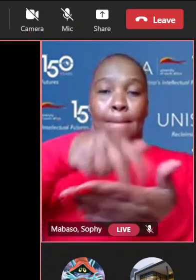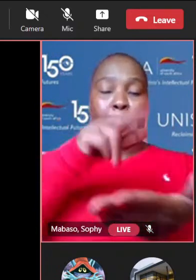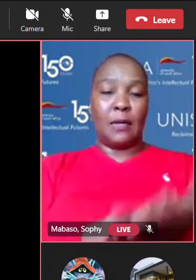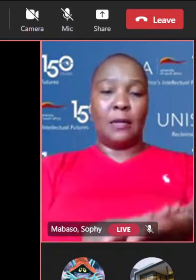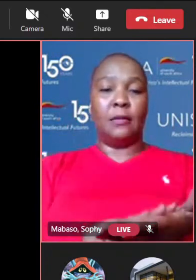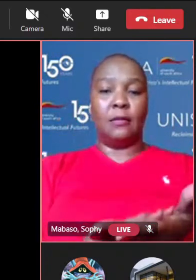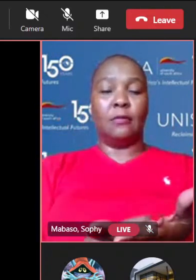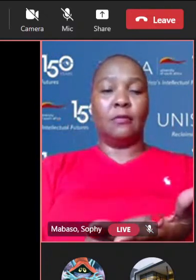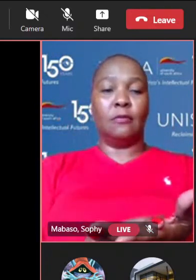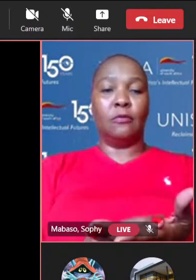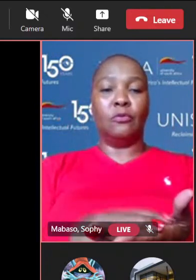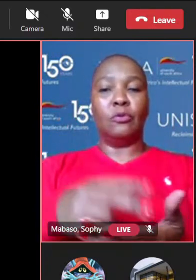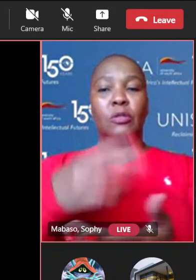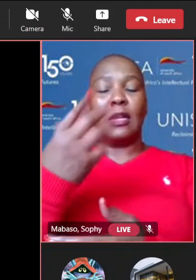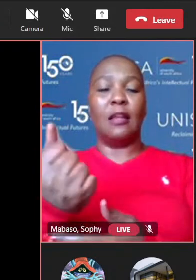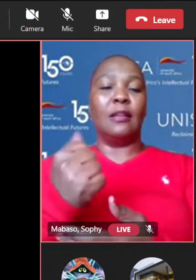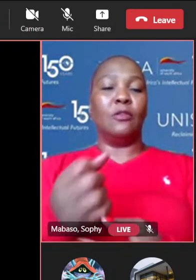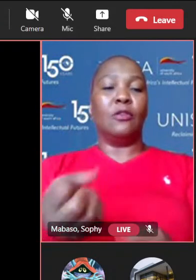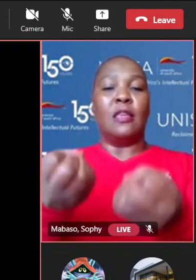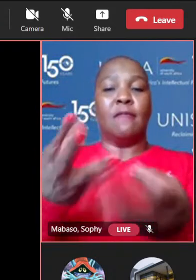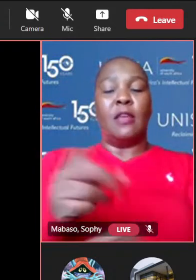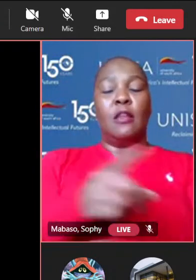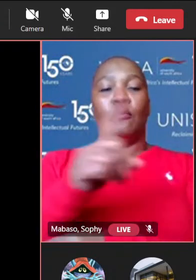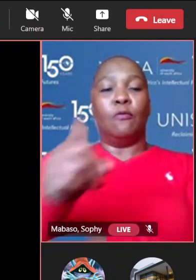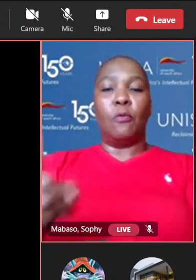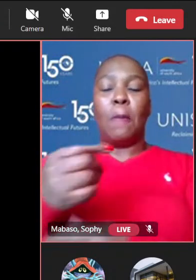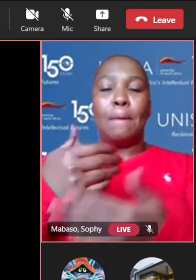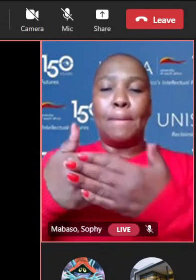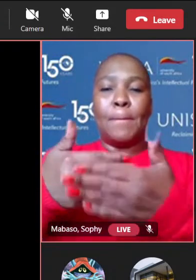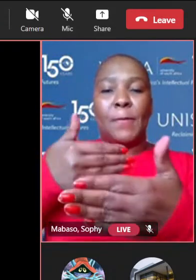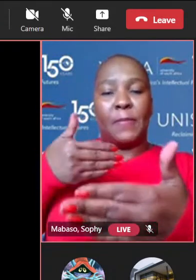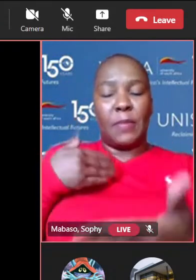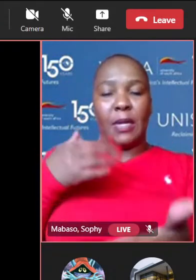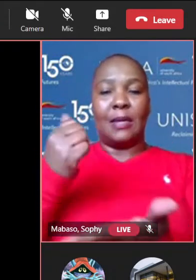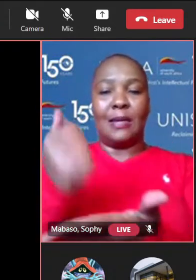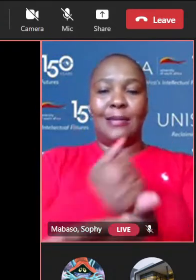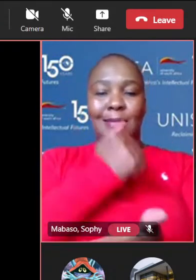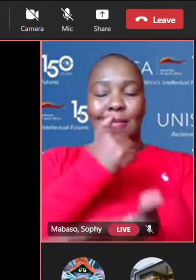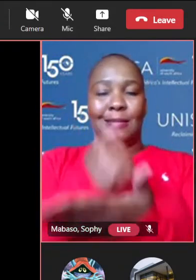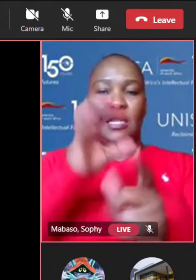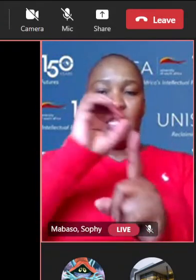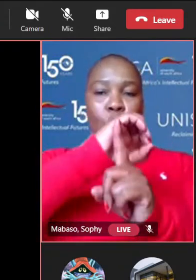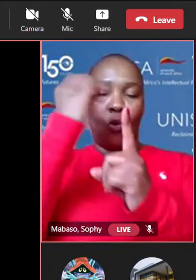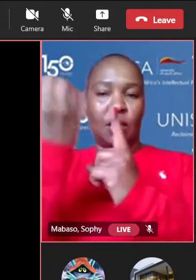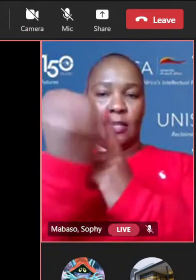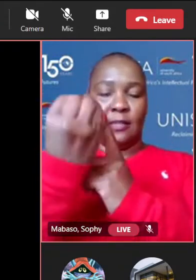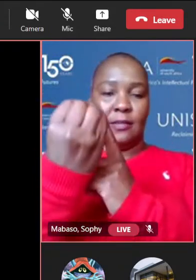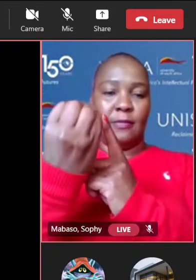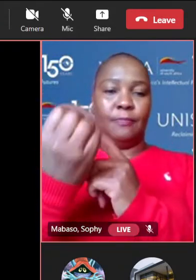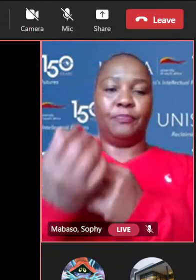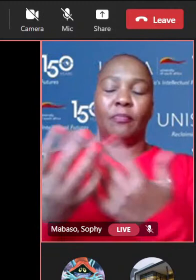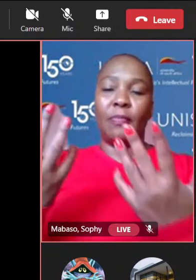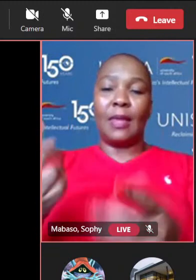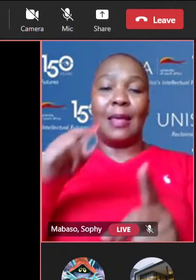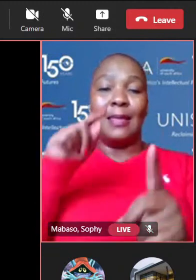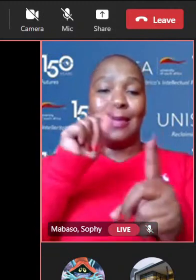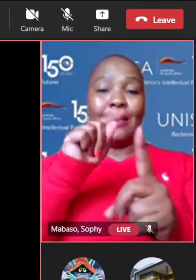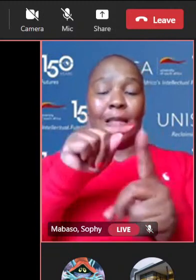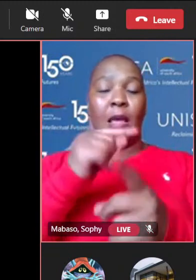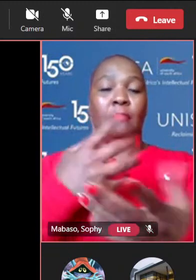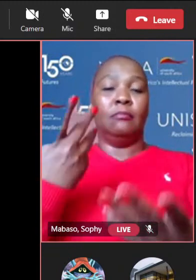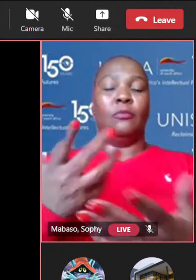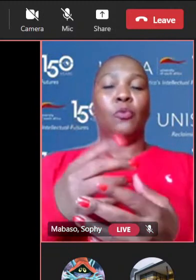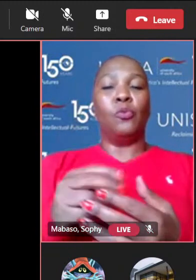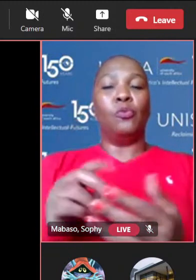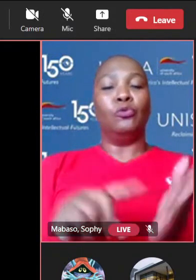supposed to have given you a pre-registration orientation. During this period, we show you